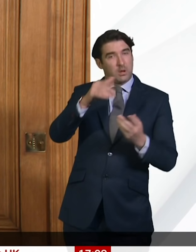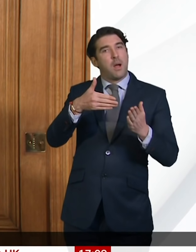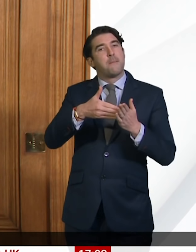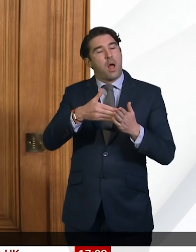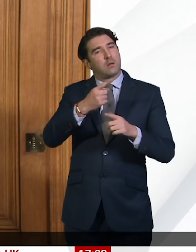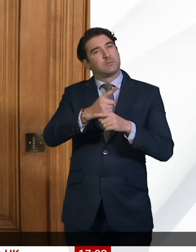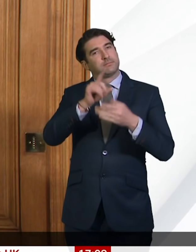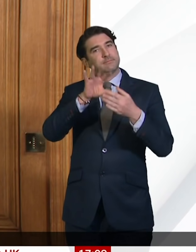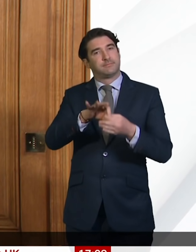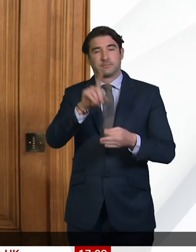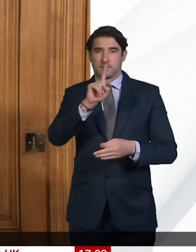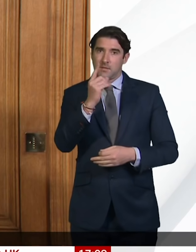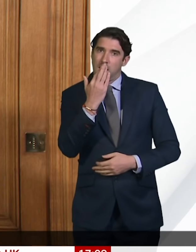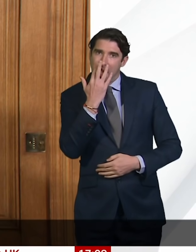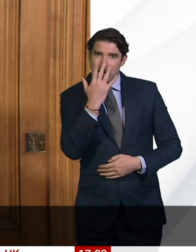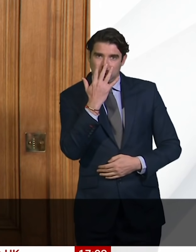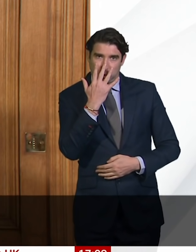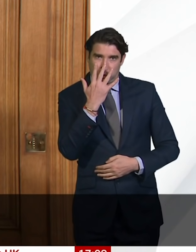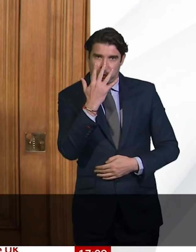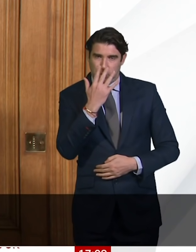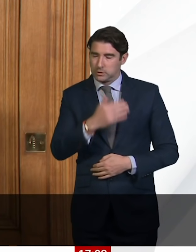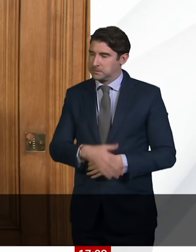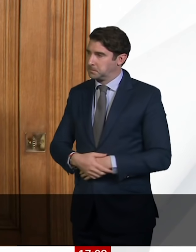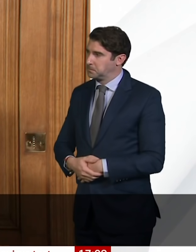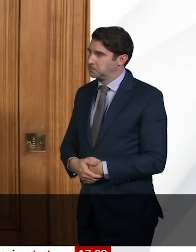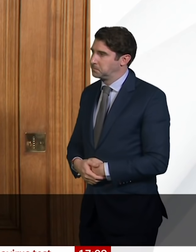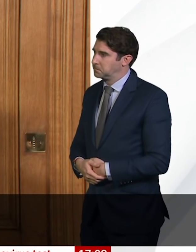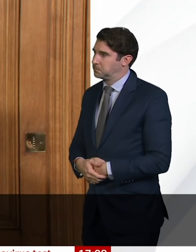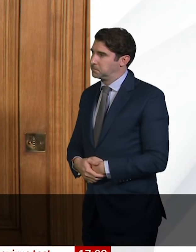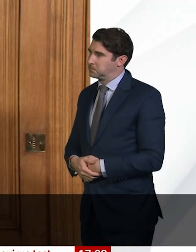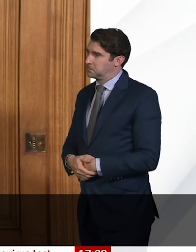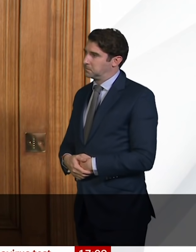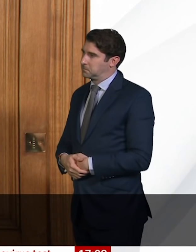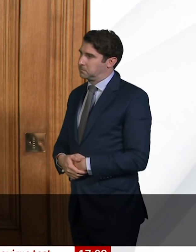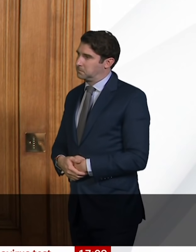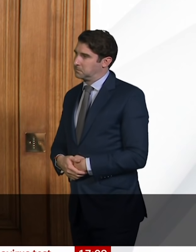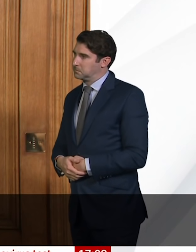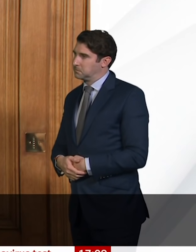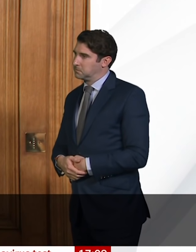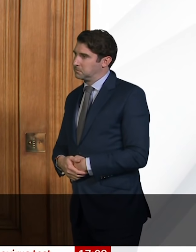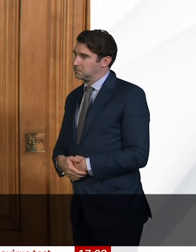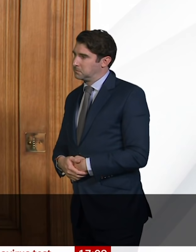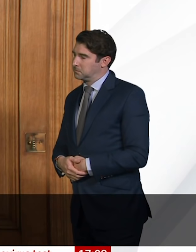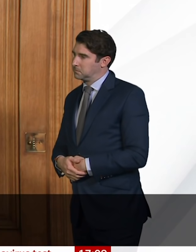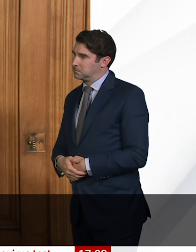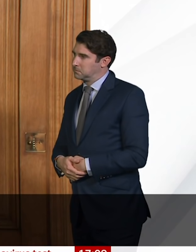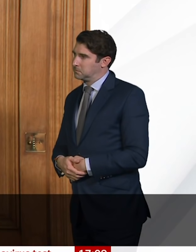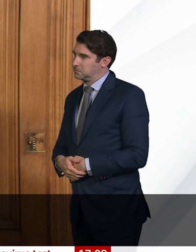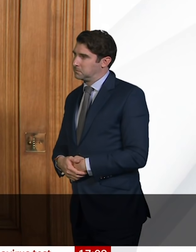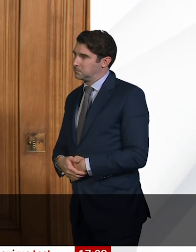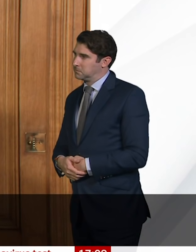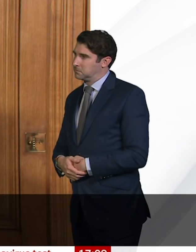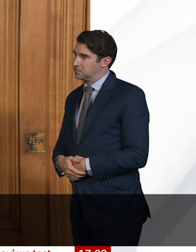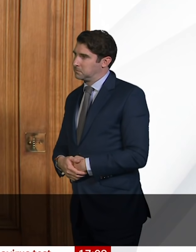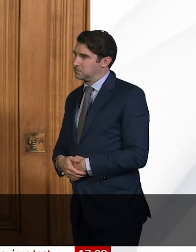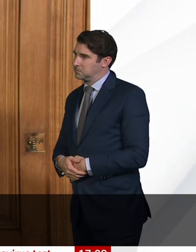of these areas is the multiple age bands from the dark blue, which are the youngest children, up to the black, which is